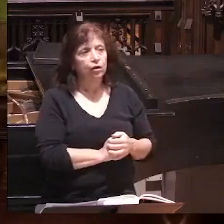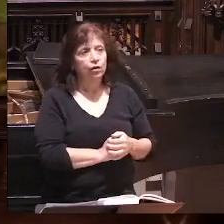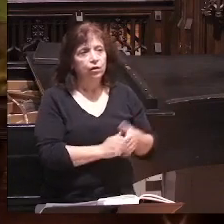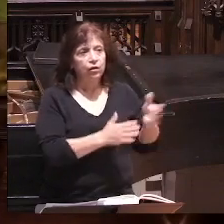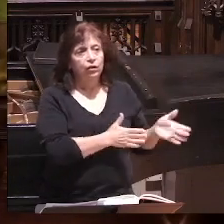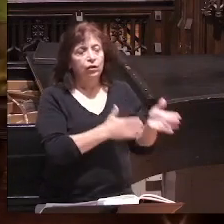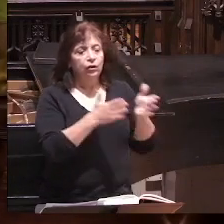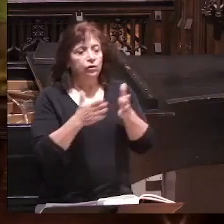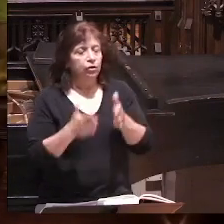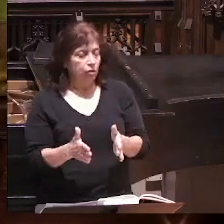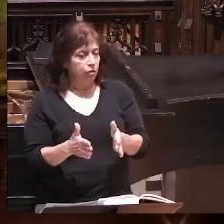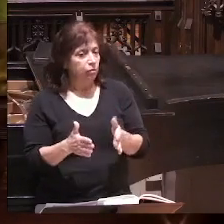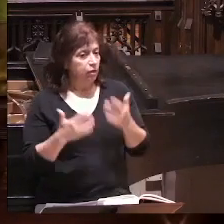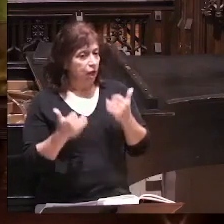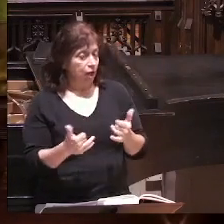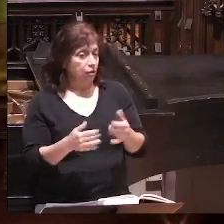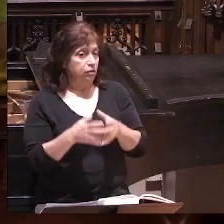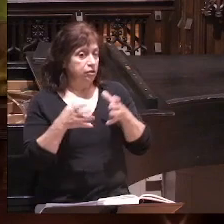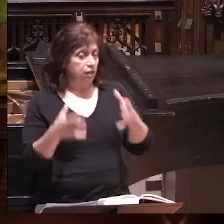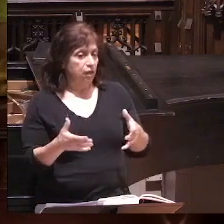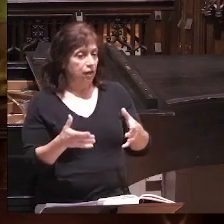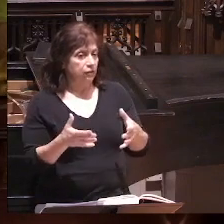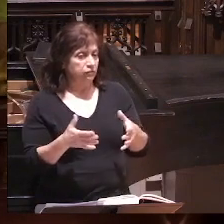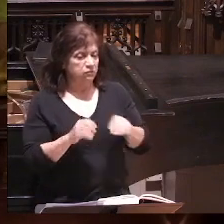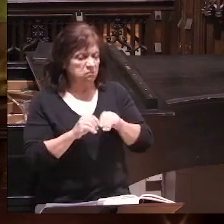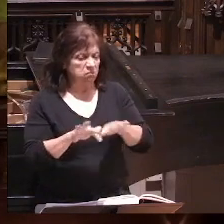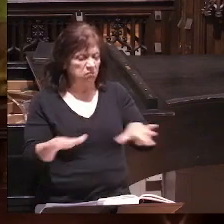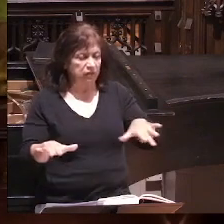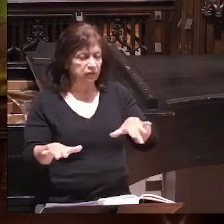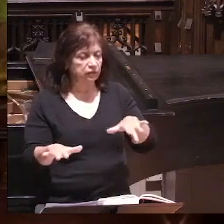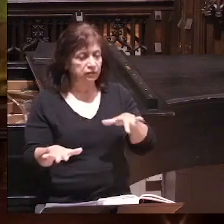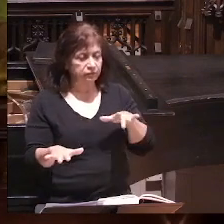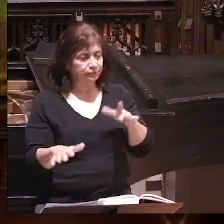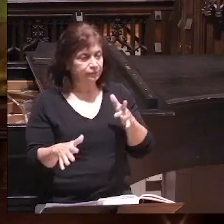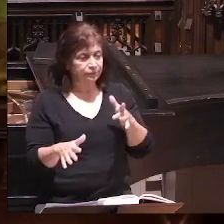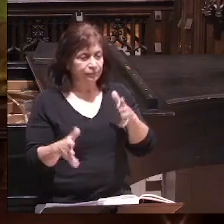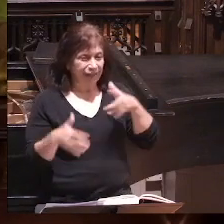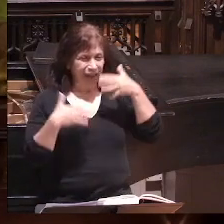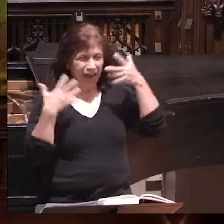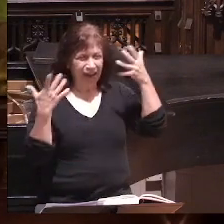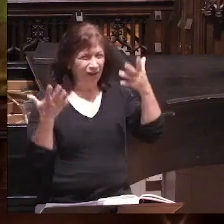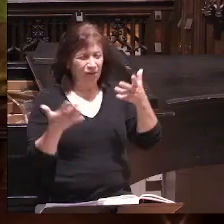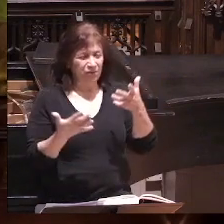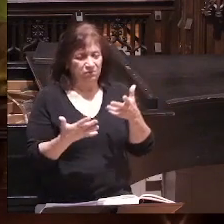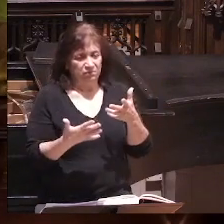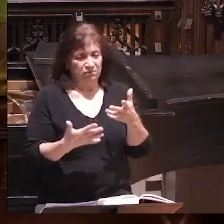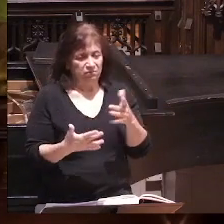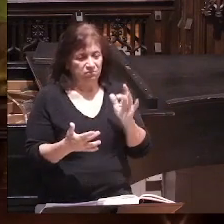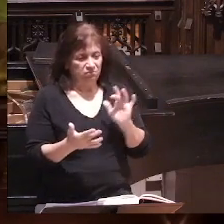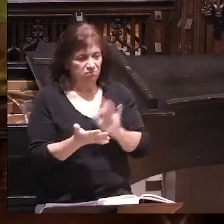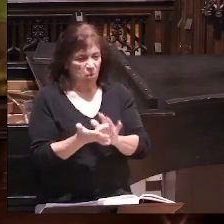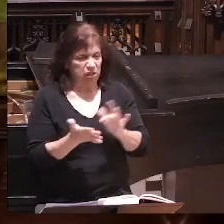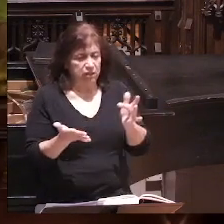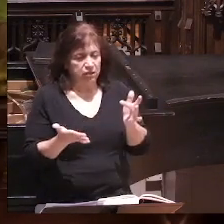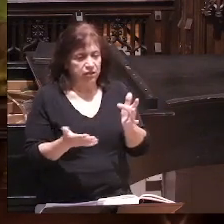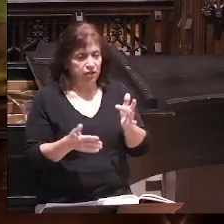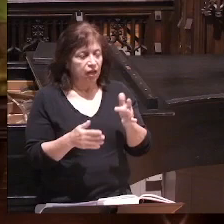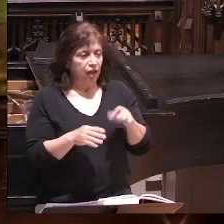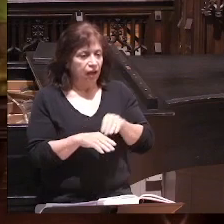this closing, there has been a lot of toxins and things that have come into the air, and it affects really a